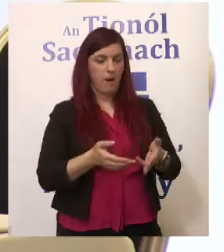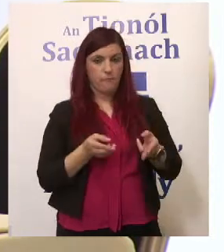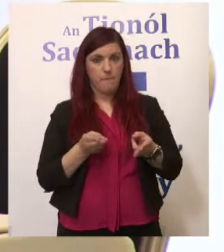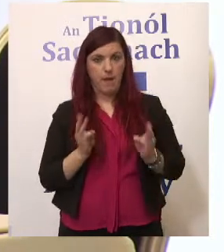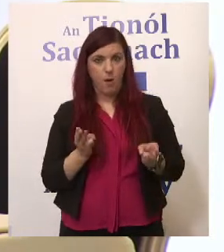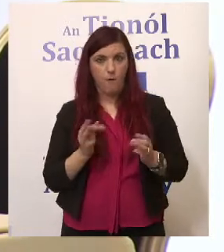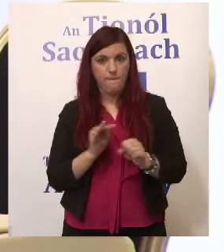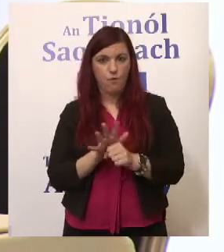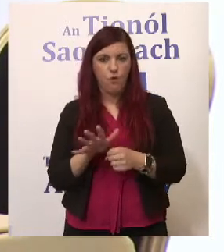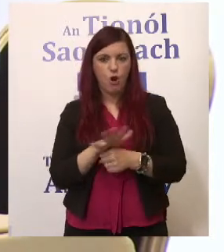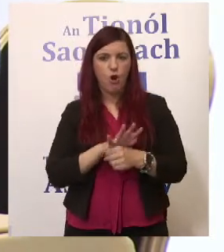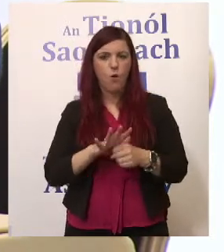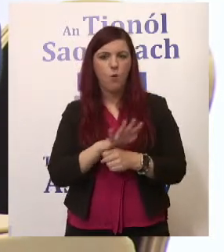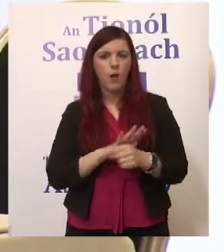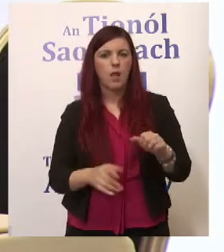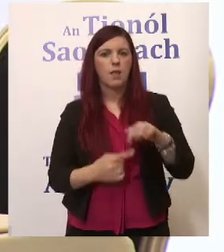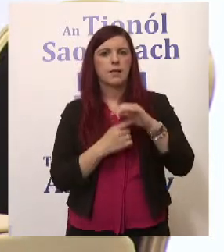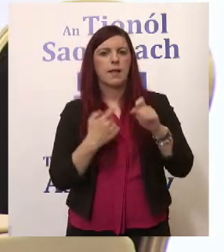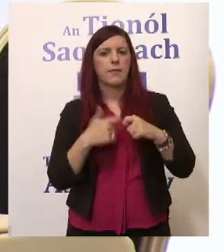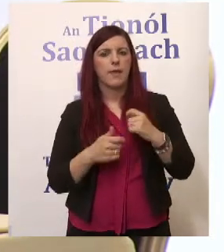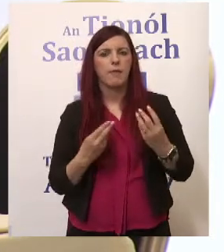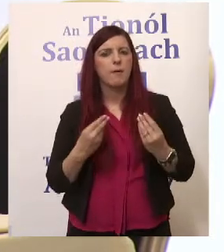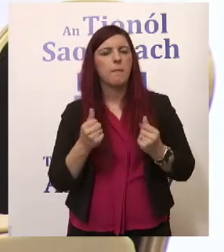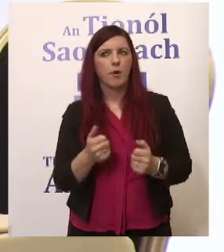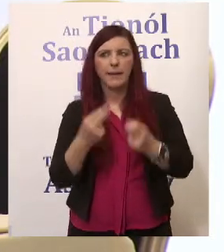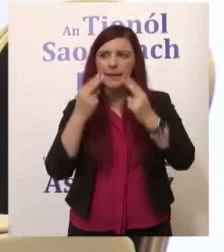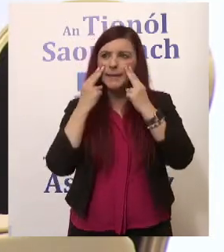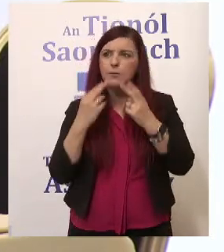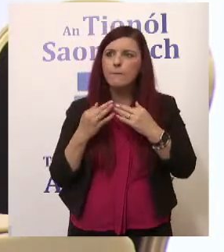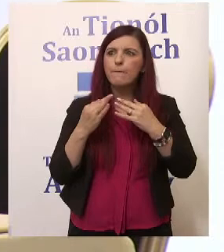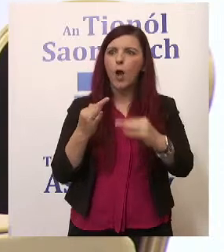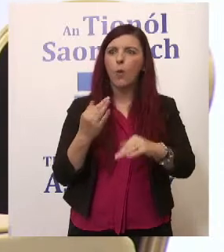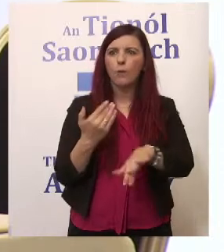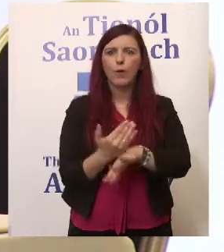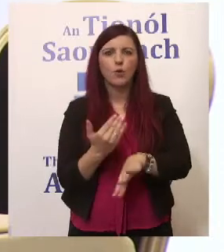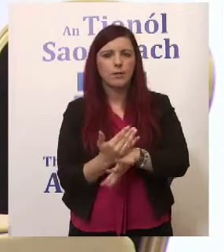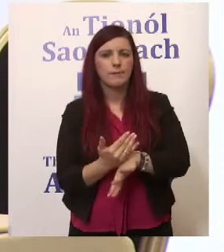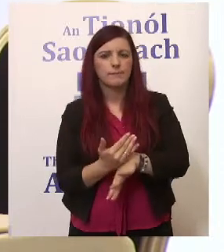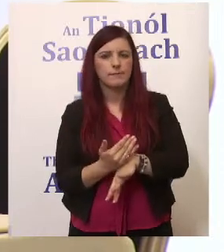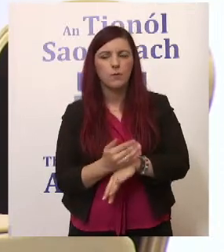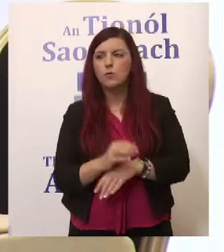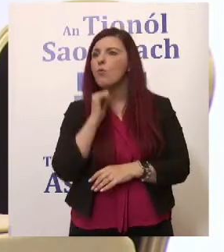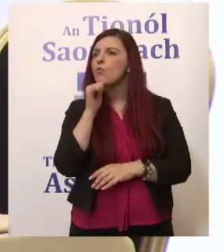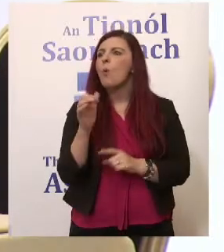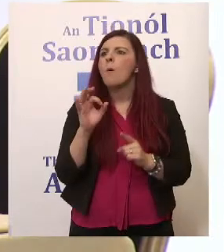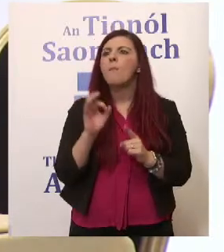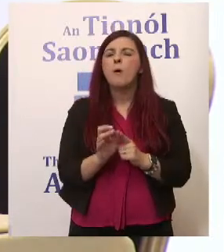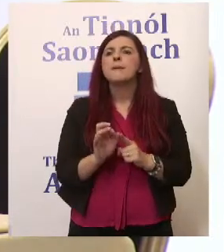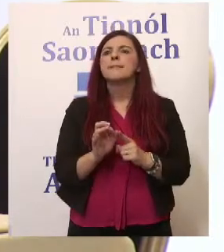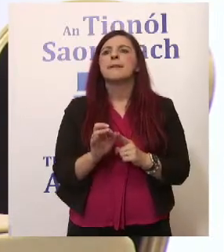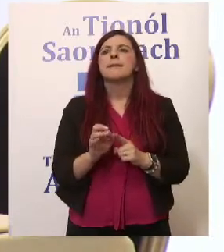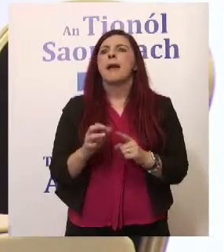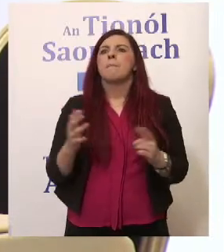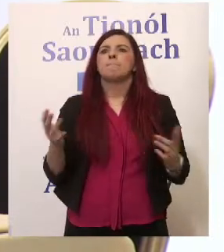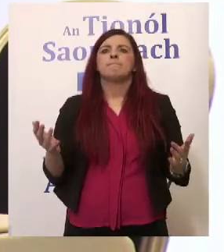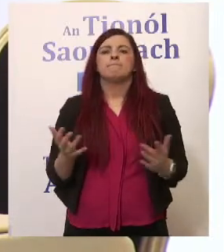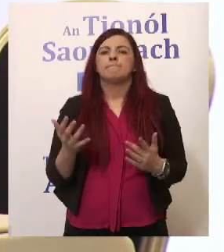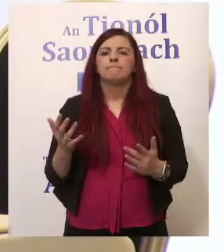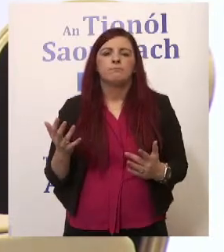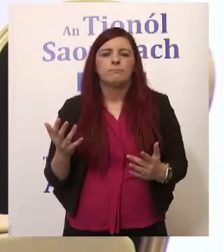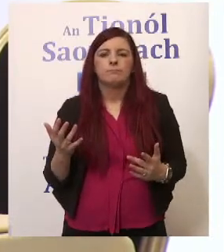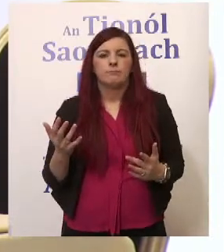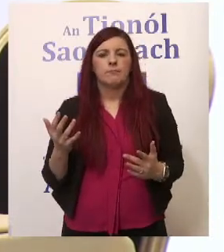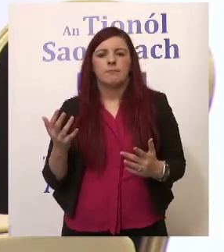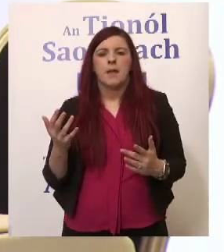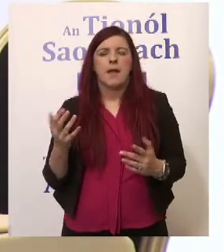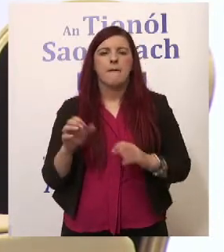authorities, the money will have to follow the function, if you want. There's no point devolving